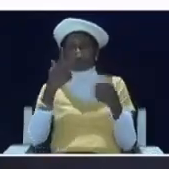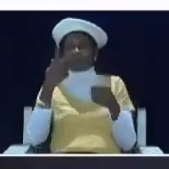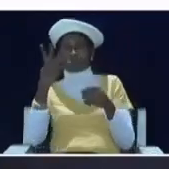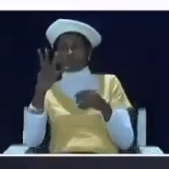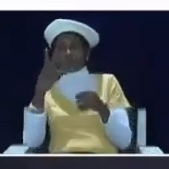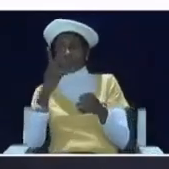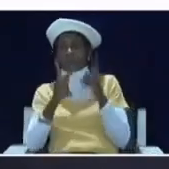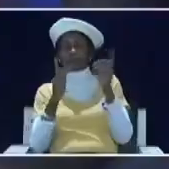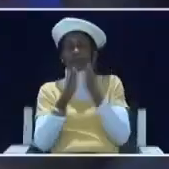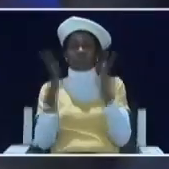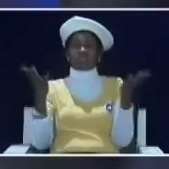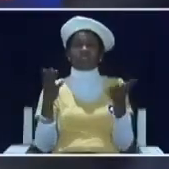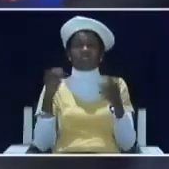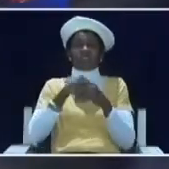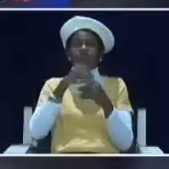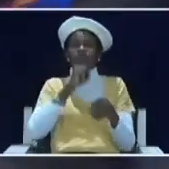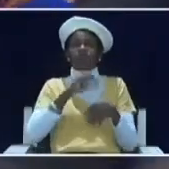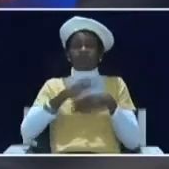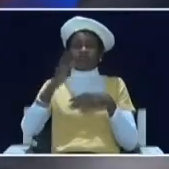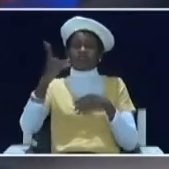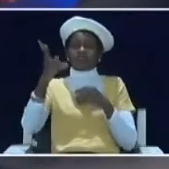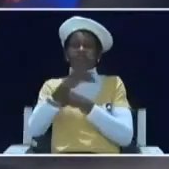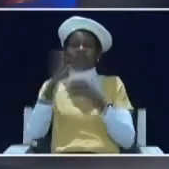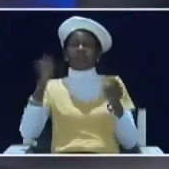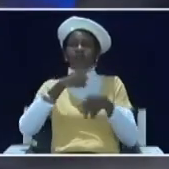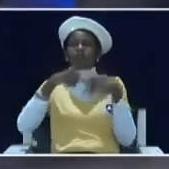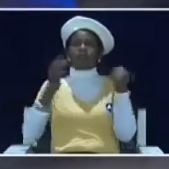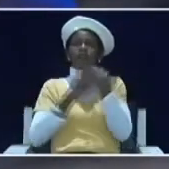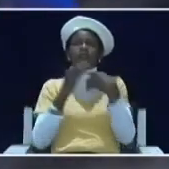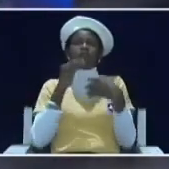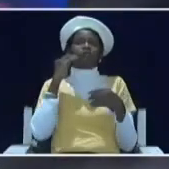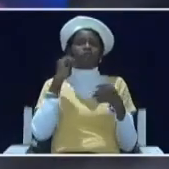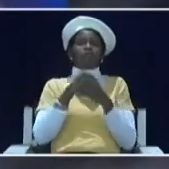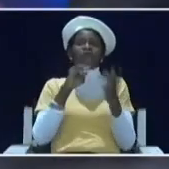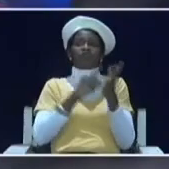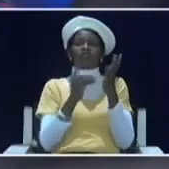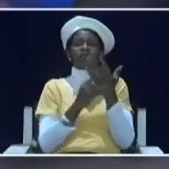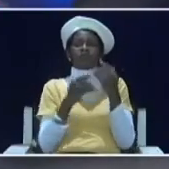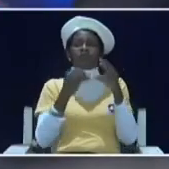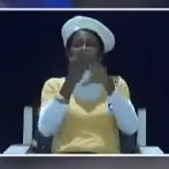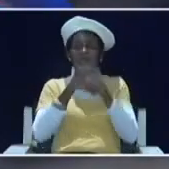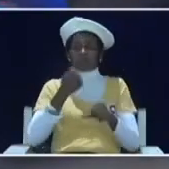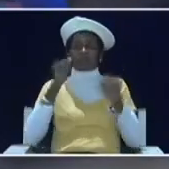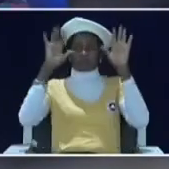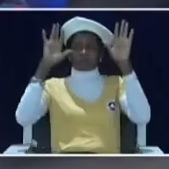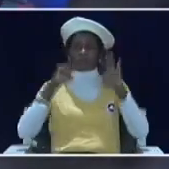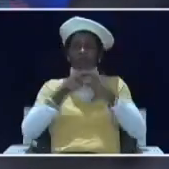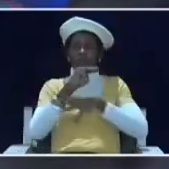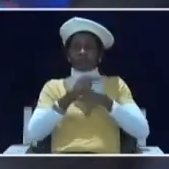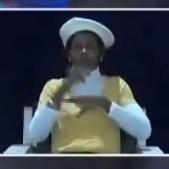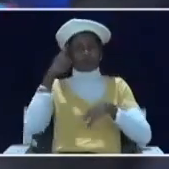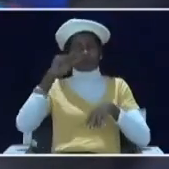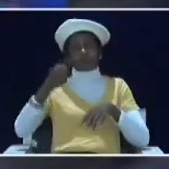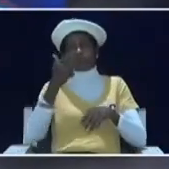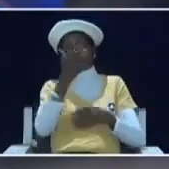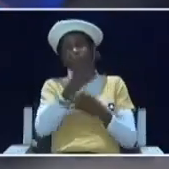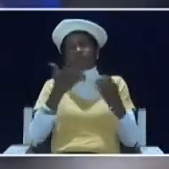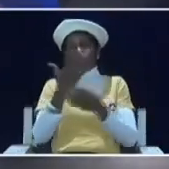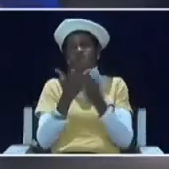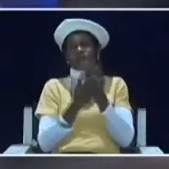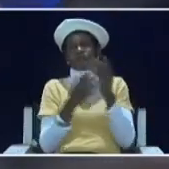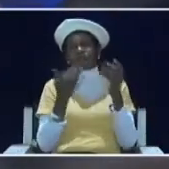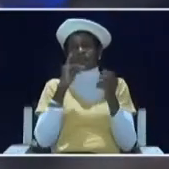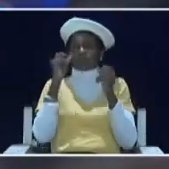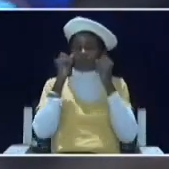old auditorium. And after the 7 days, we went home. In December, we received another miraculous message for another laying of hands, and we were